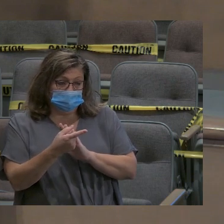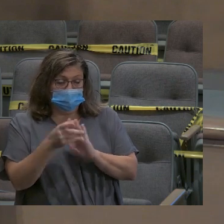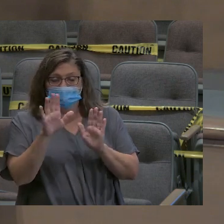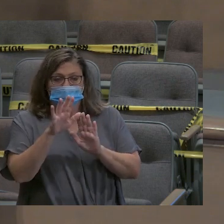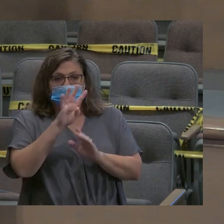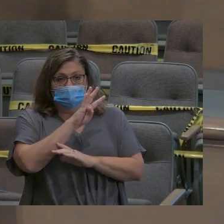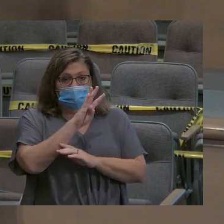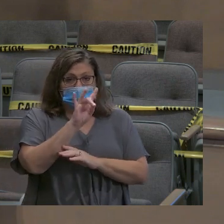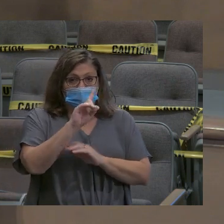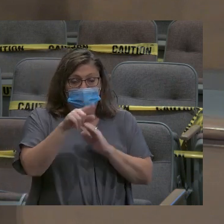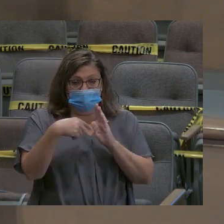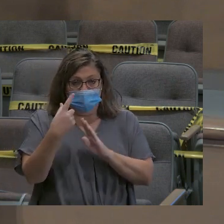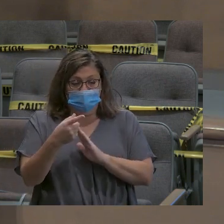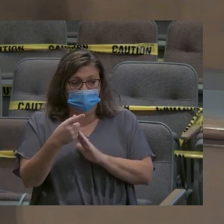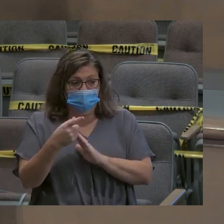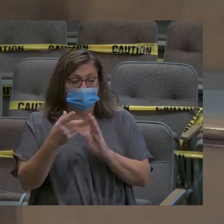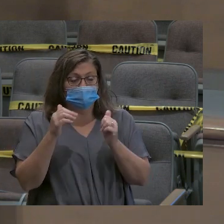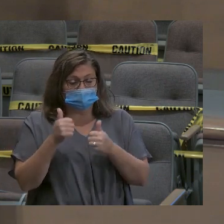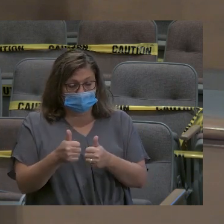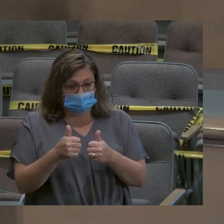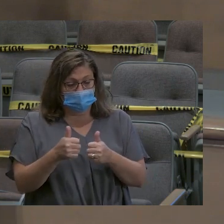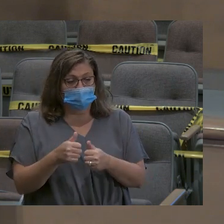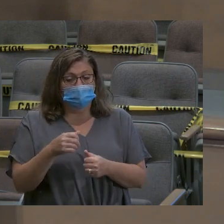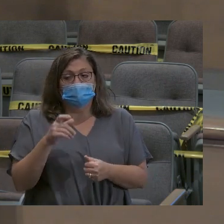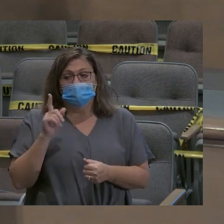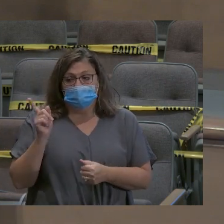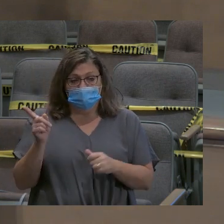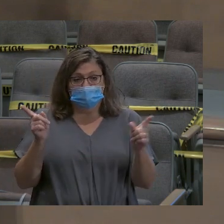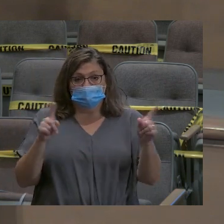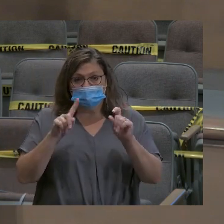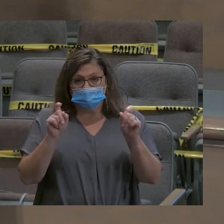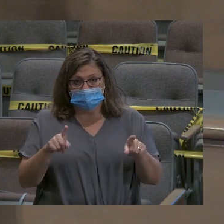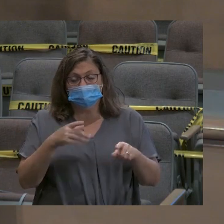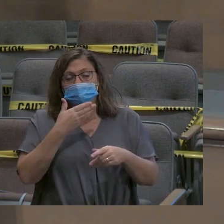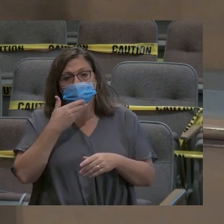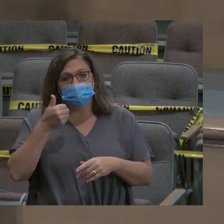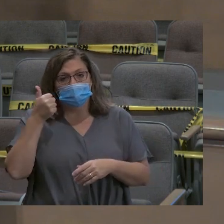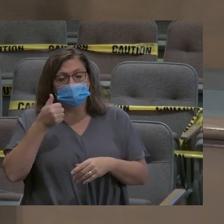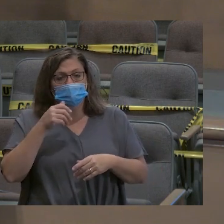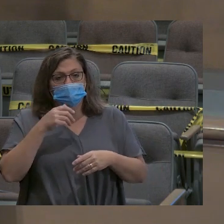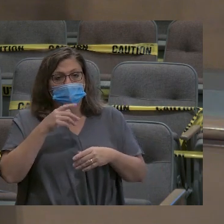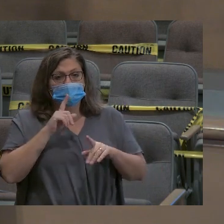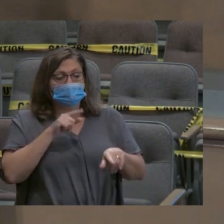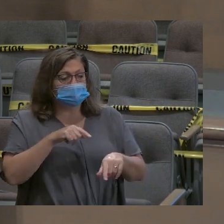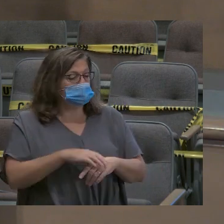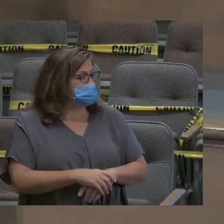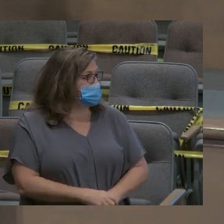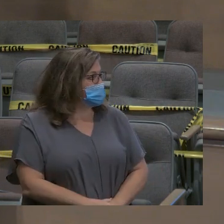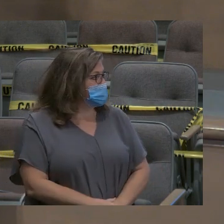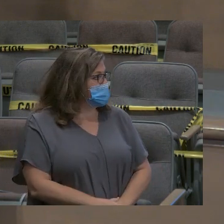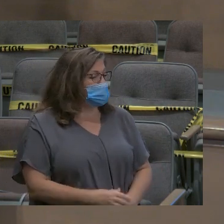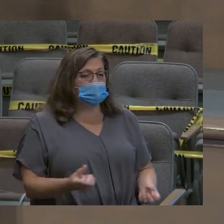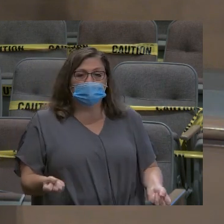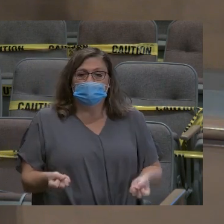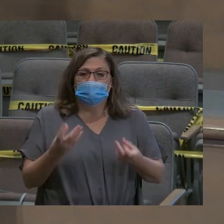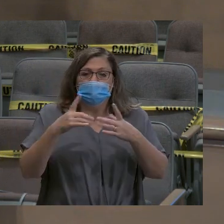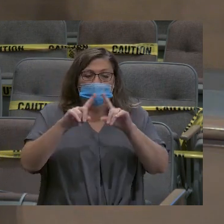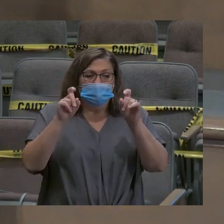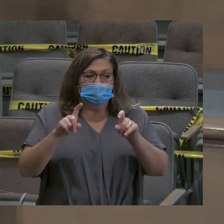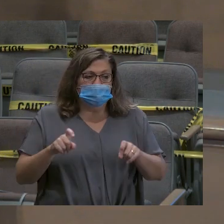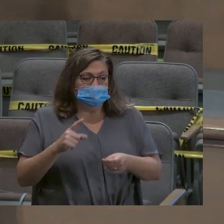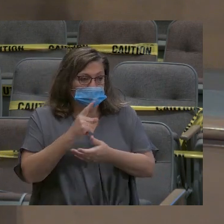considering a very reliable test result. And how many tests are you guys performing right now, like on a